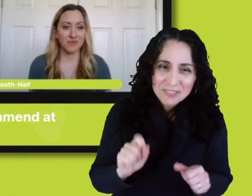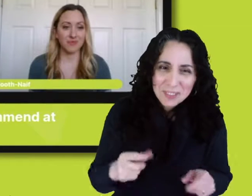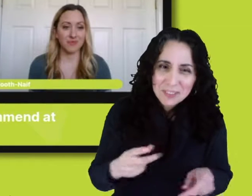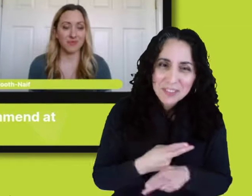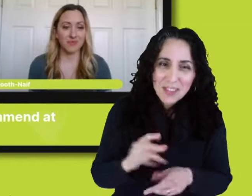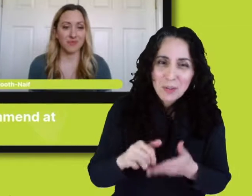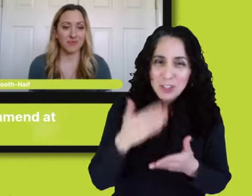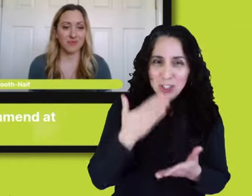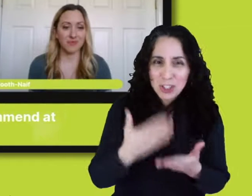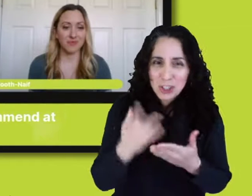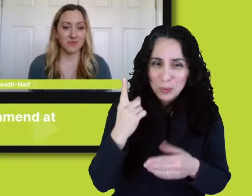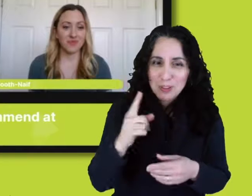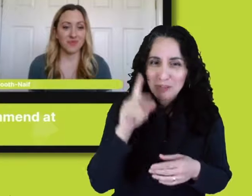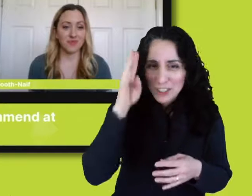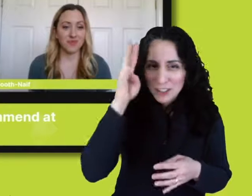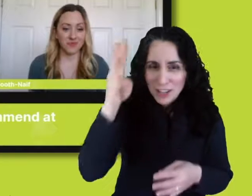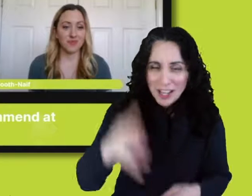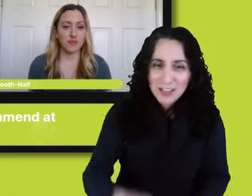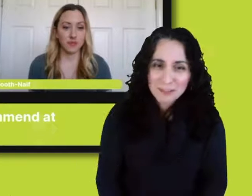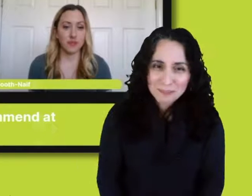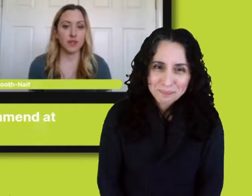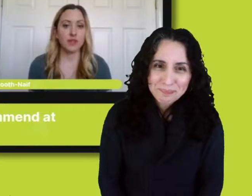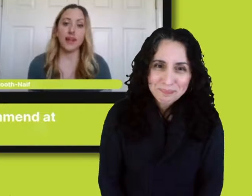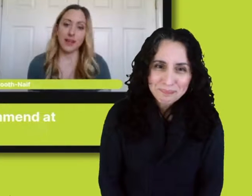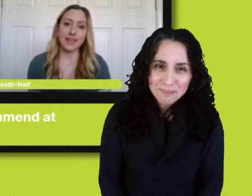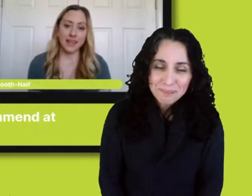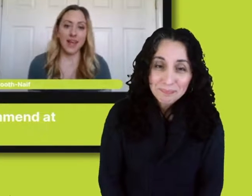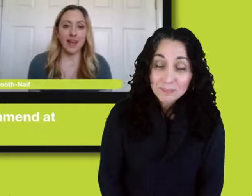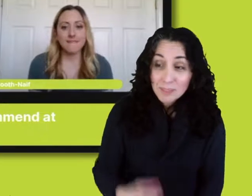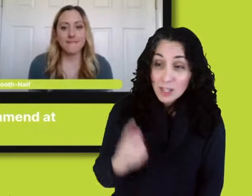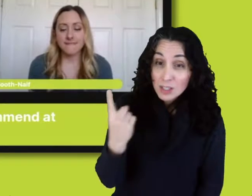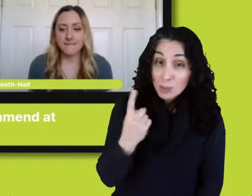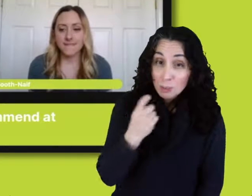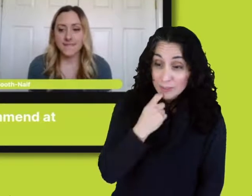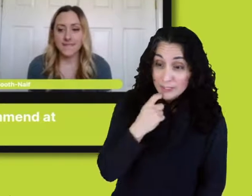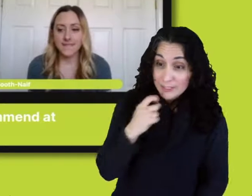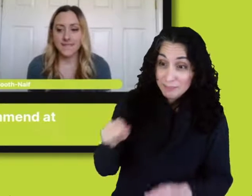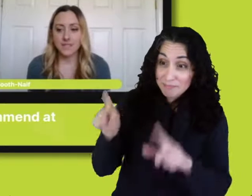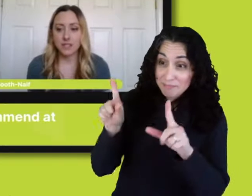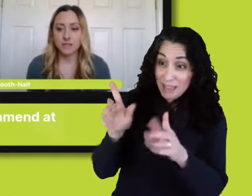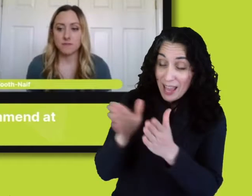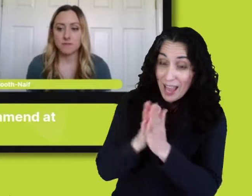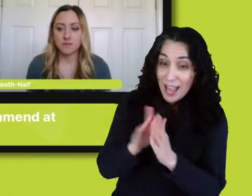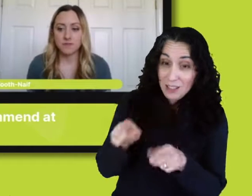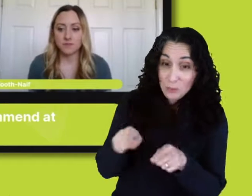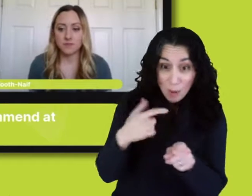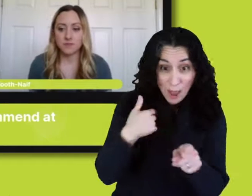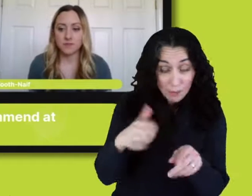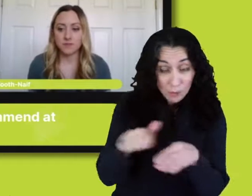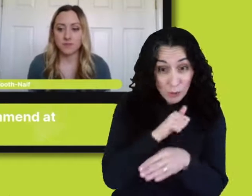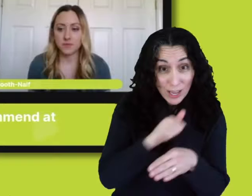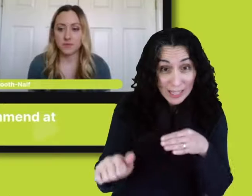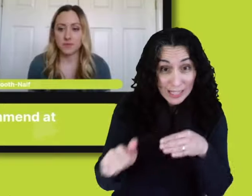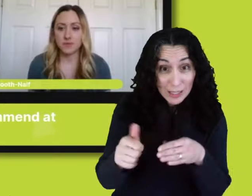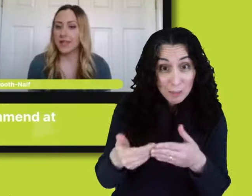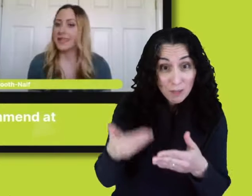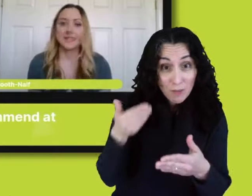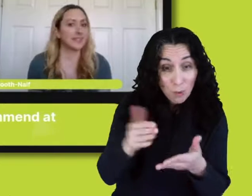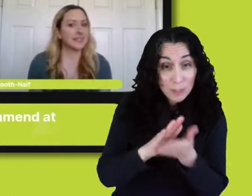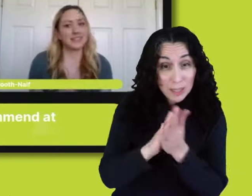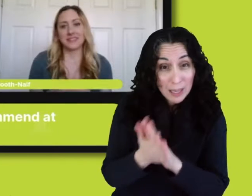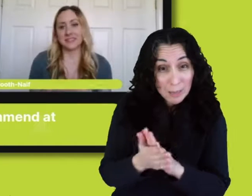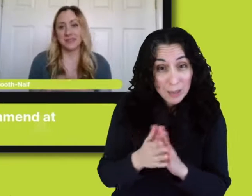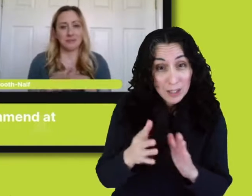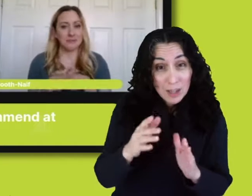yeah, that's a good one for me. It's super creative. Someone just asked, Caroline, did you have any training in this before becoming a parent